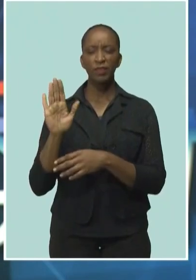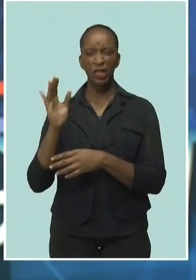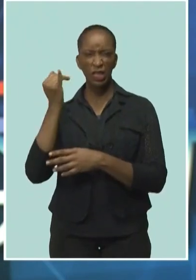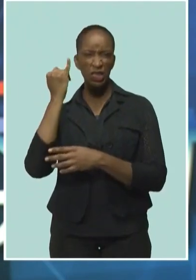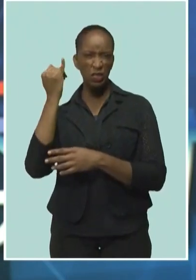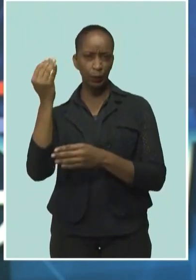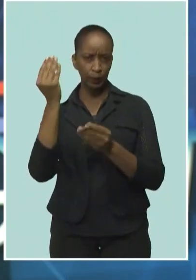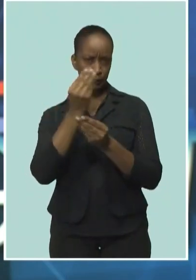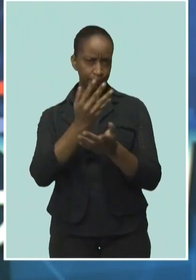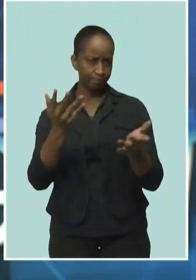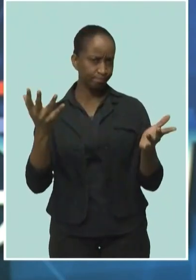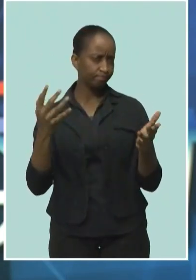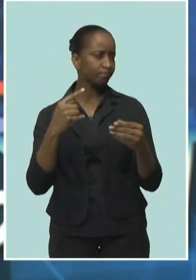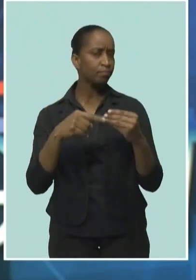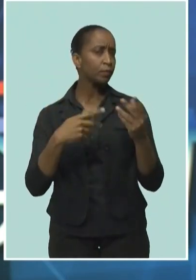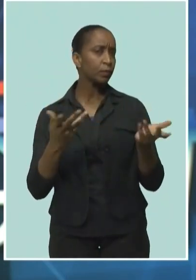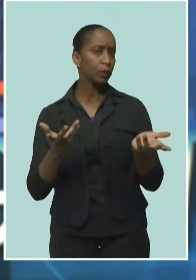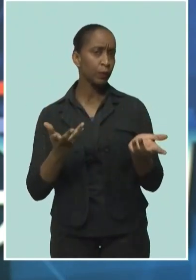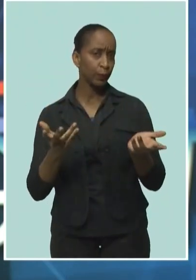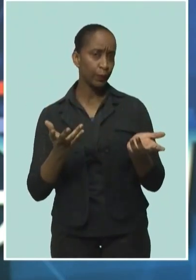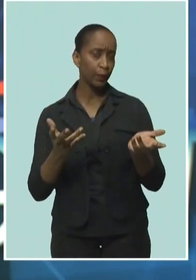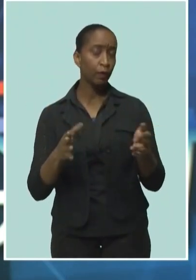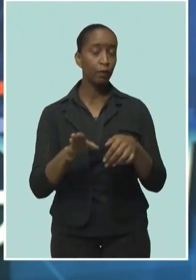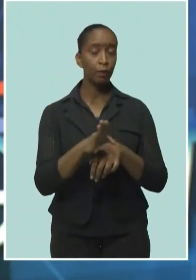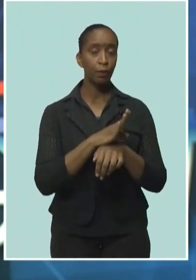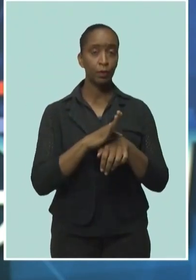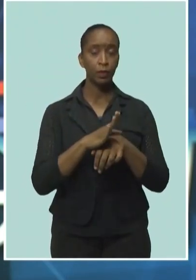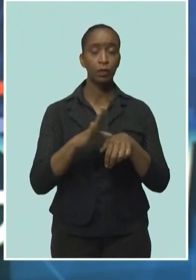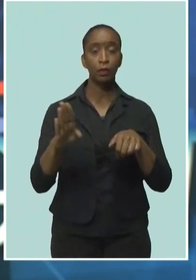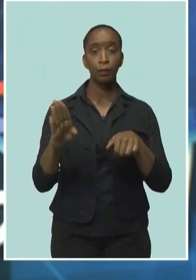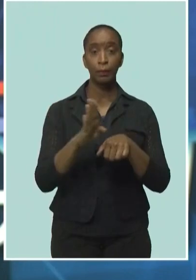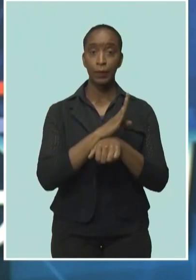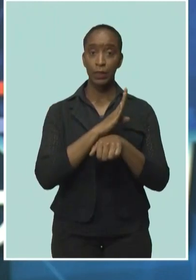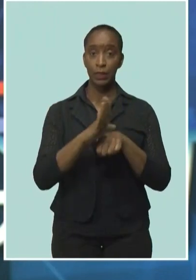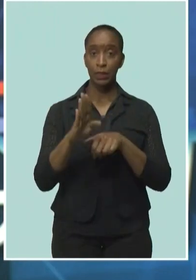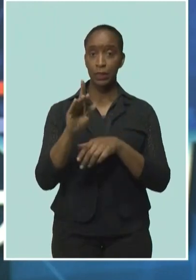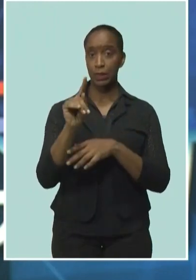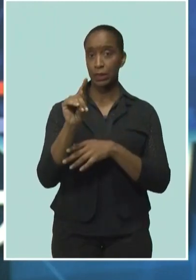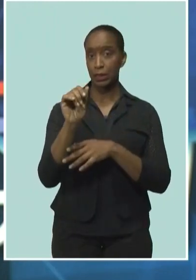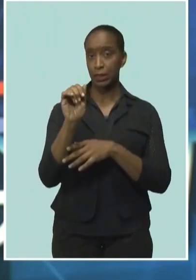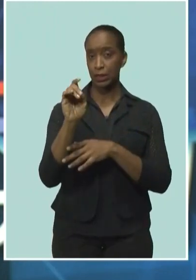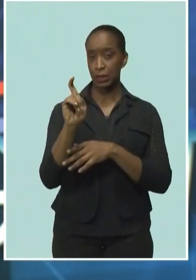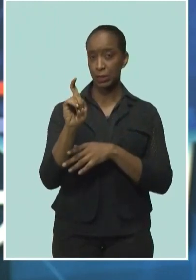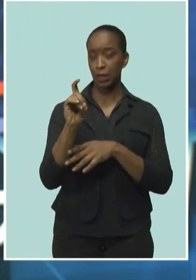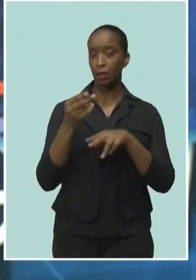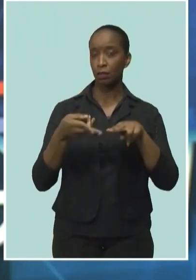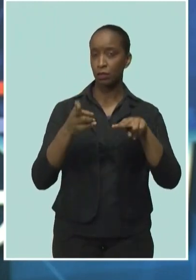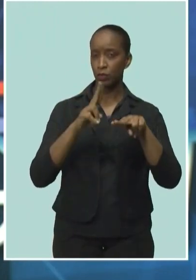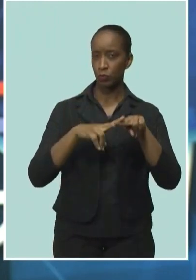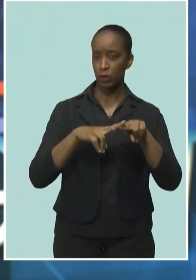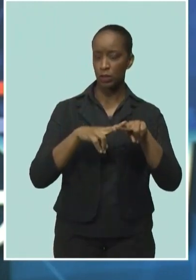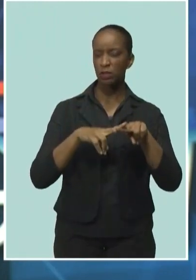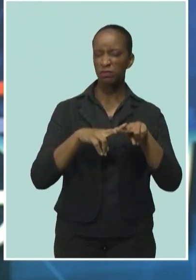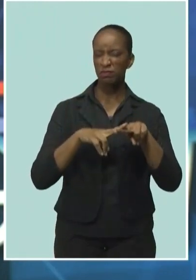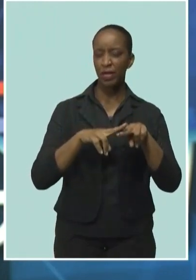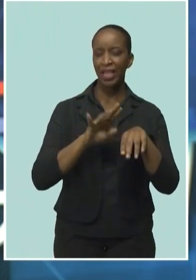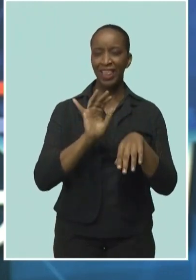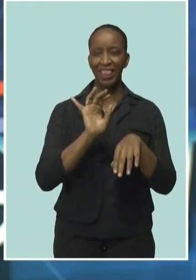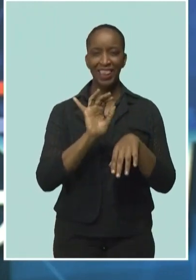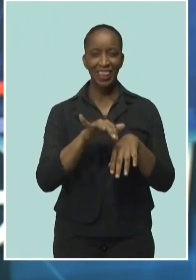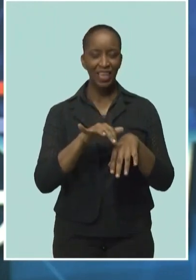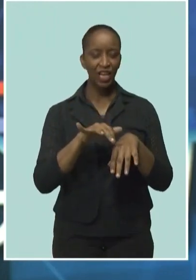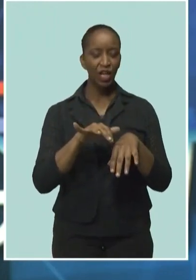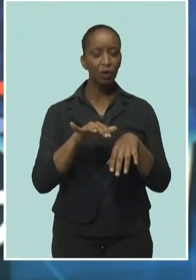tax. Professor Justin Robinson says not complying with the international minimum tax rate would have been suicidal. Speaking to